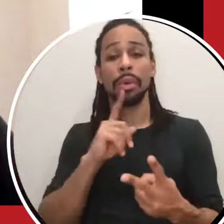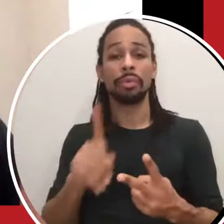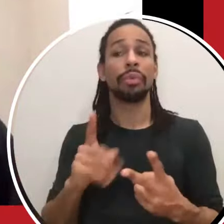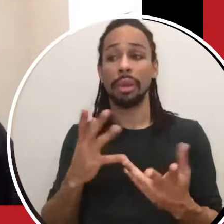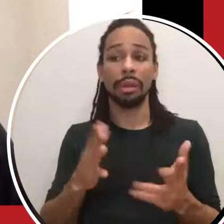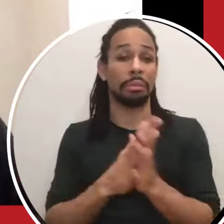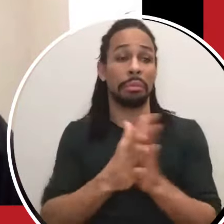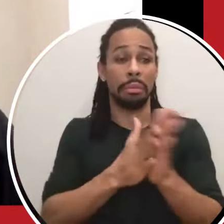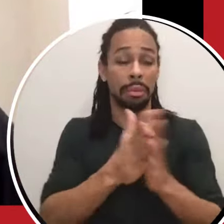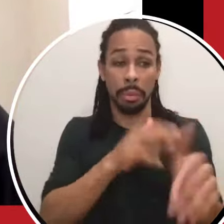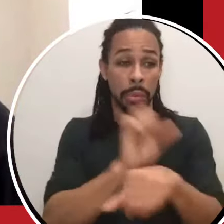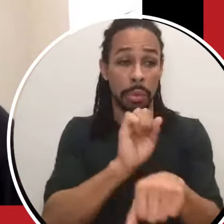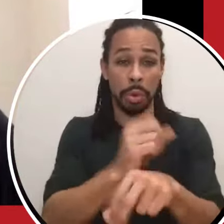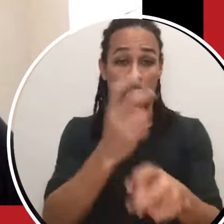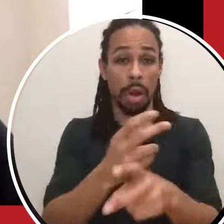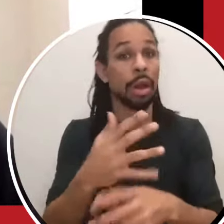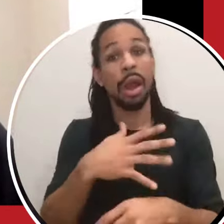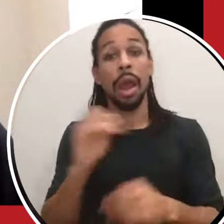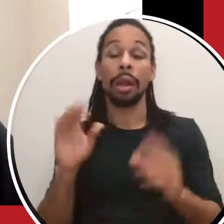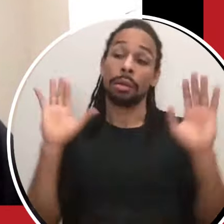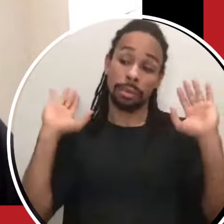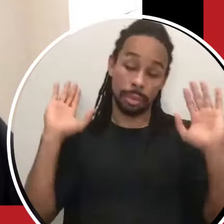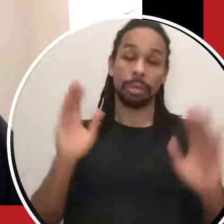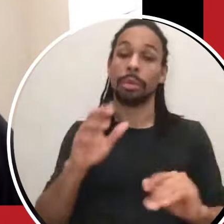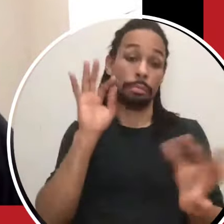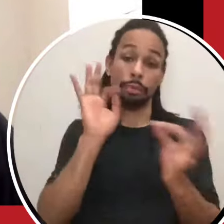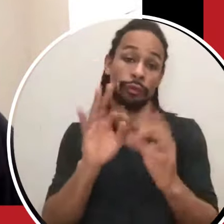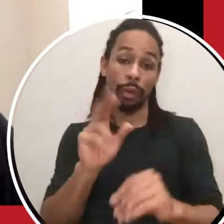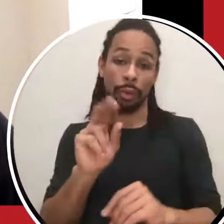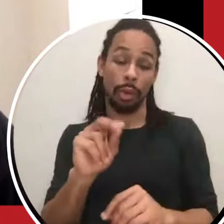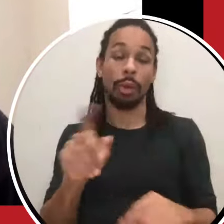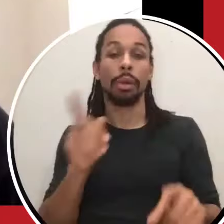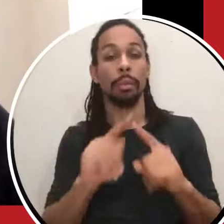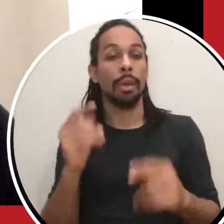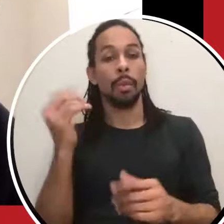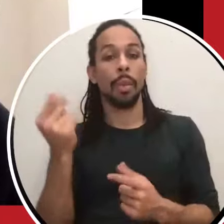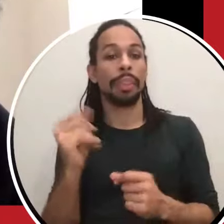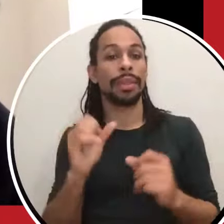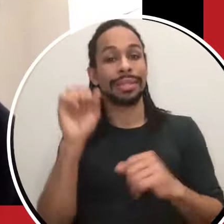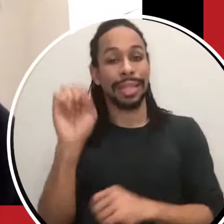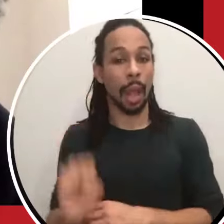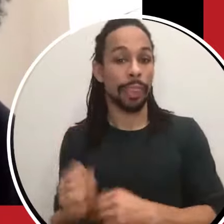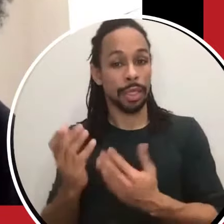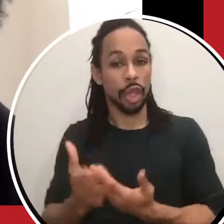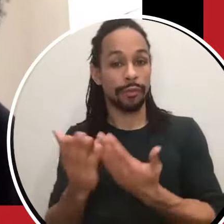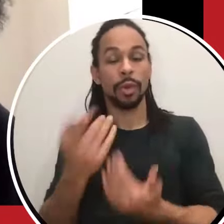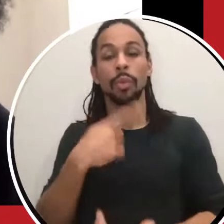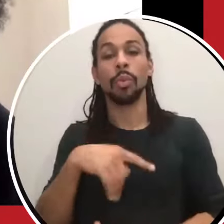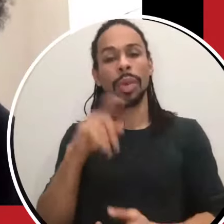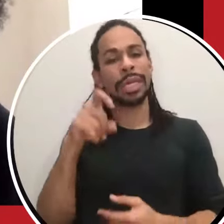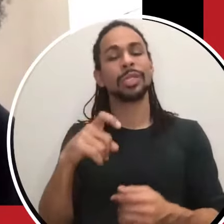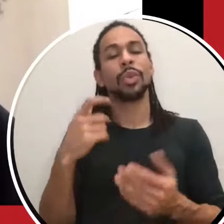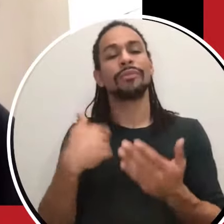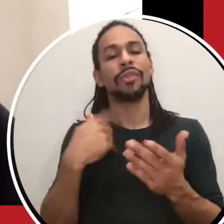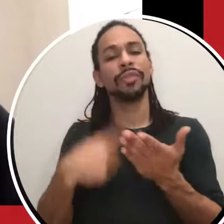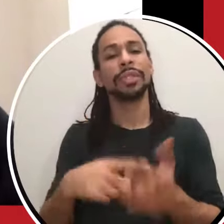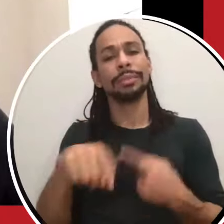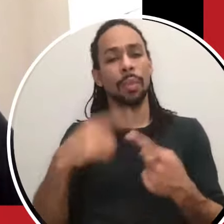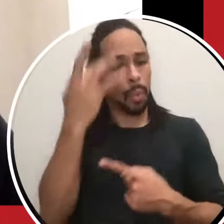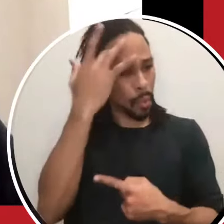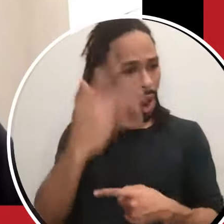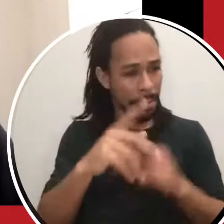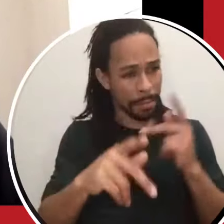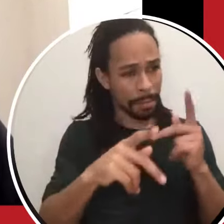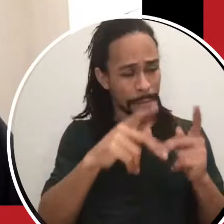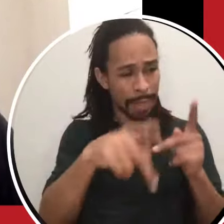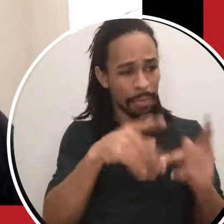comparison, what the South has offered is a little different, right? And I think that we need to be having conversations about why folks vote and why they don't. And we need